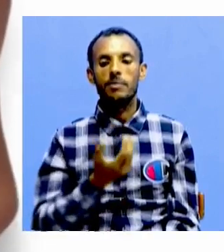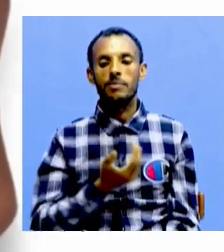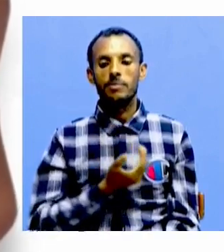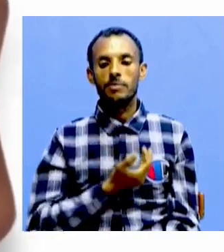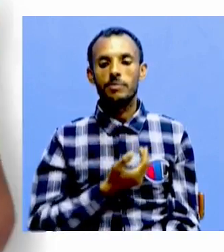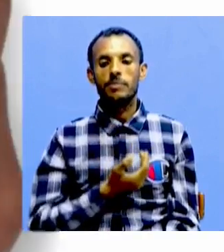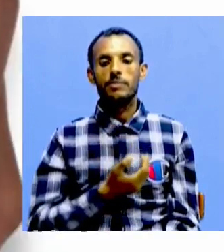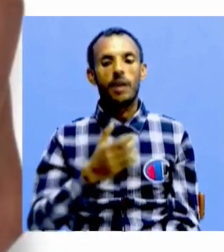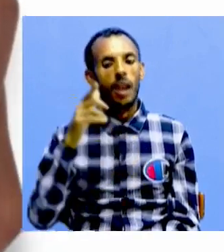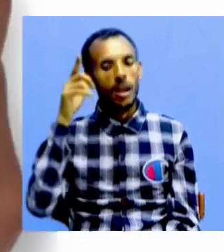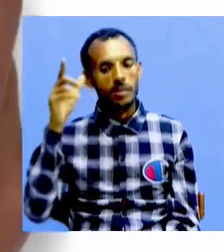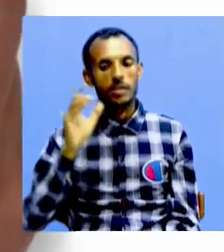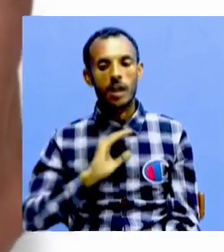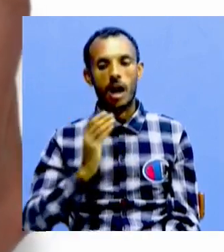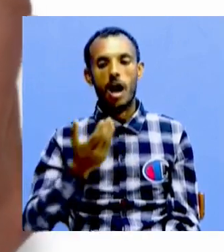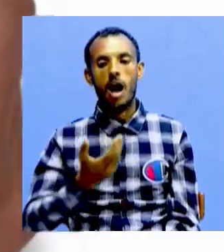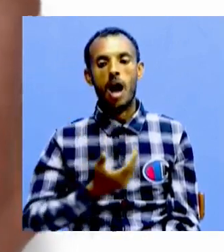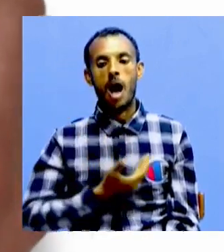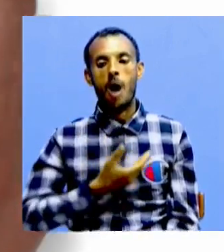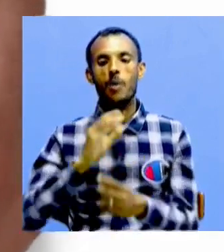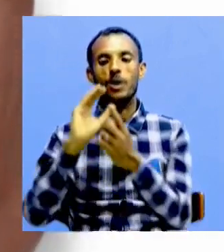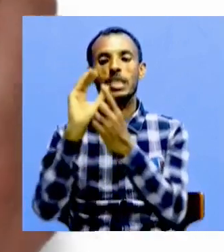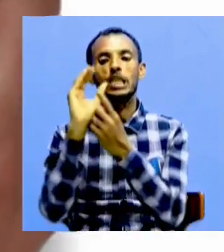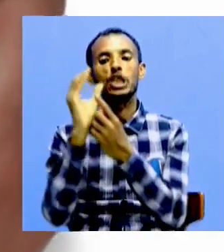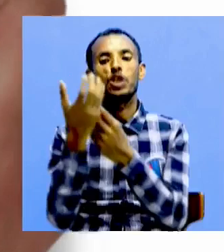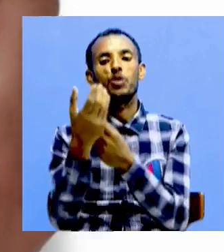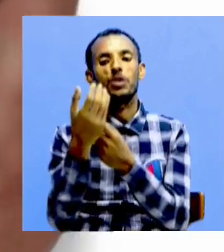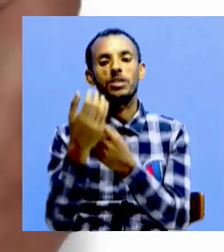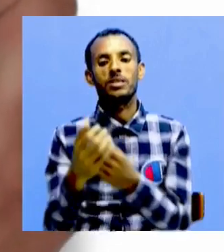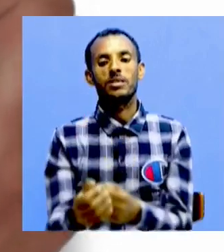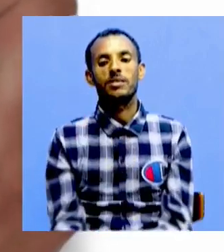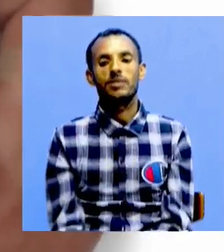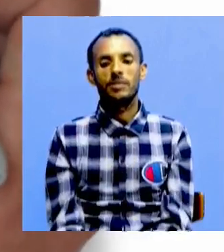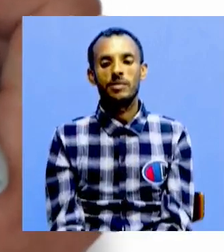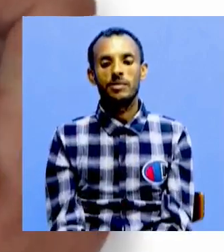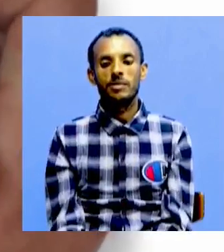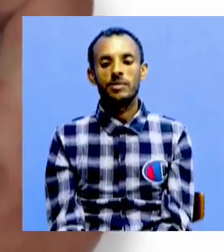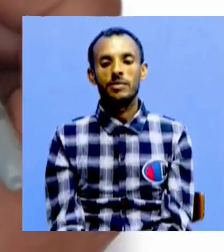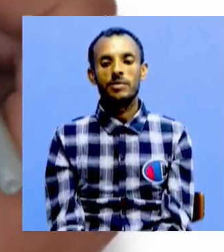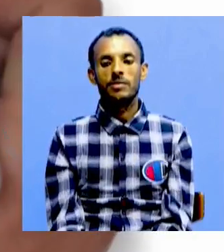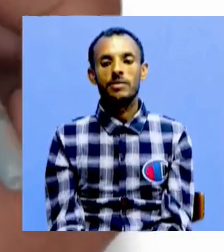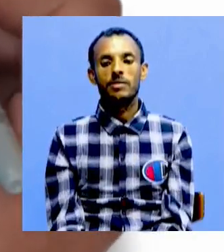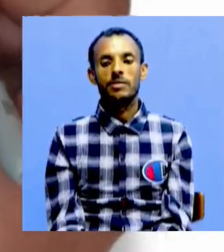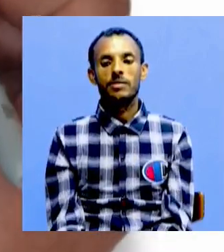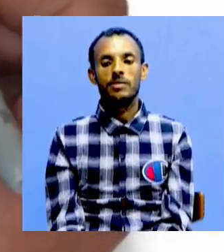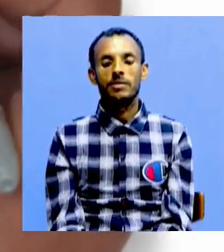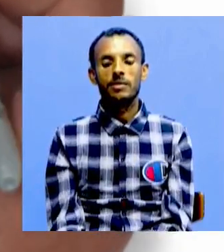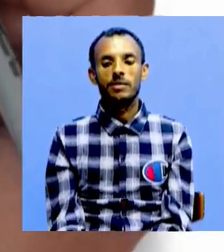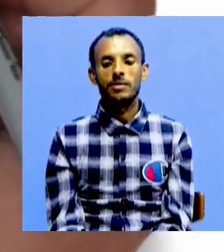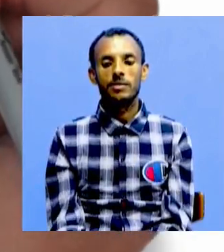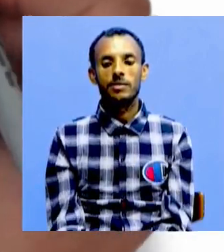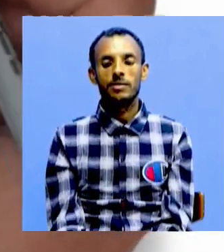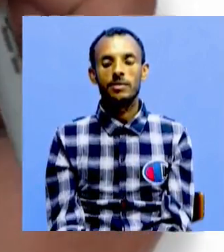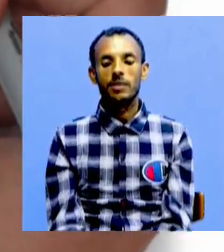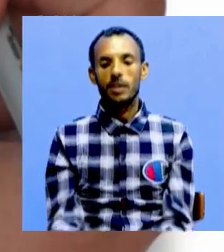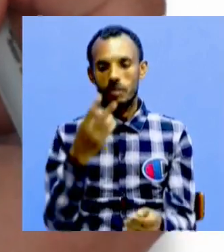if they listen our situation.